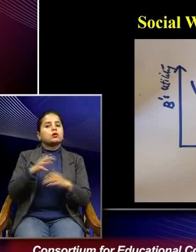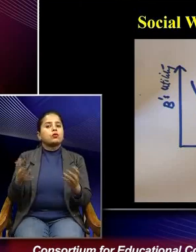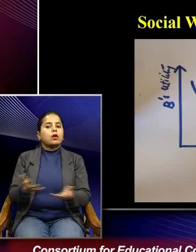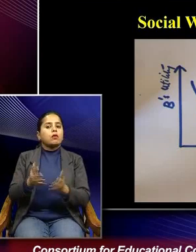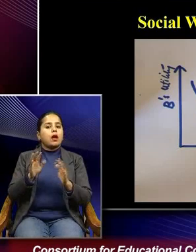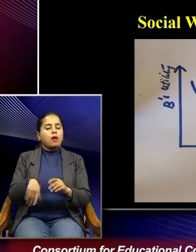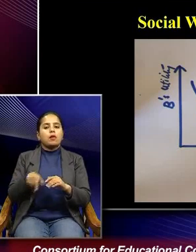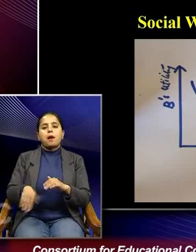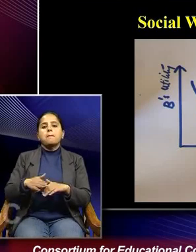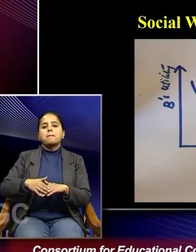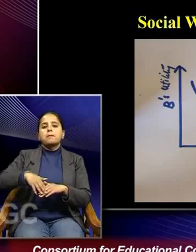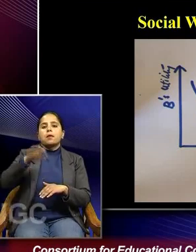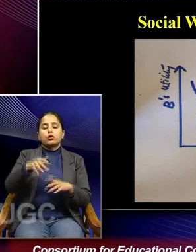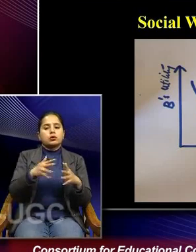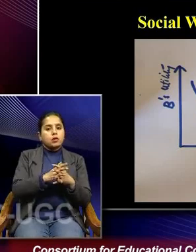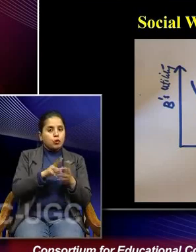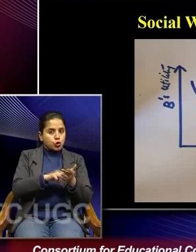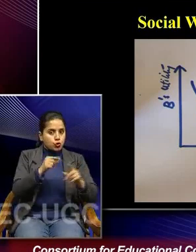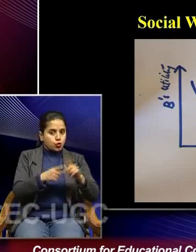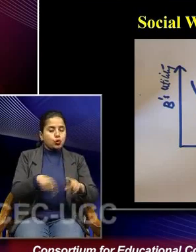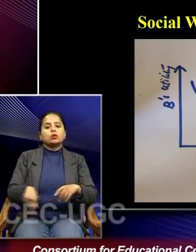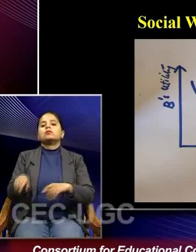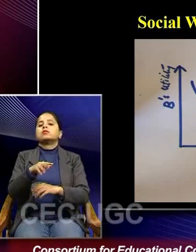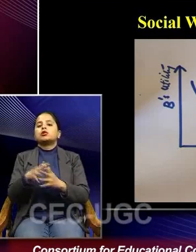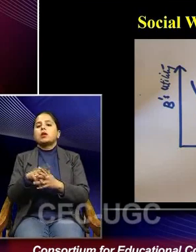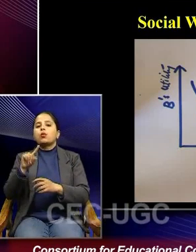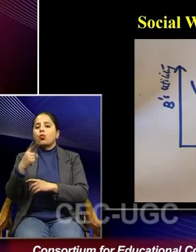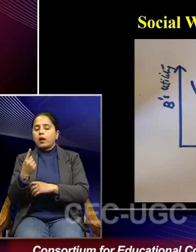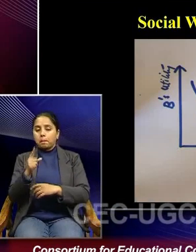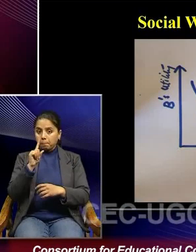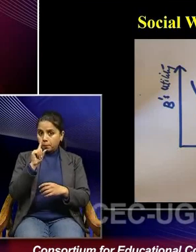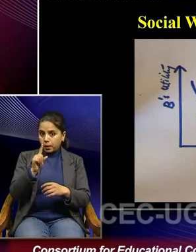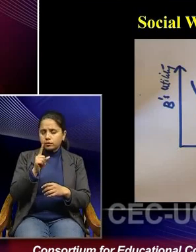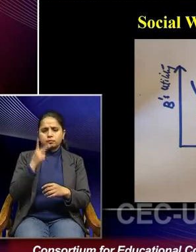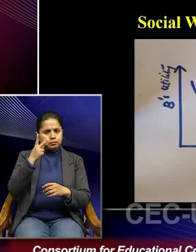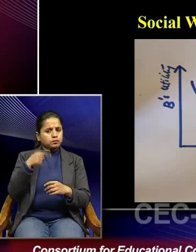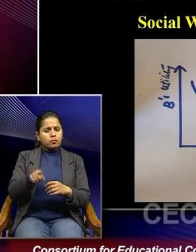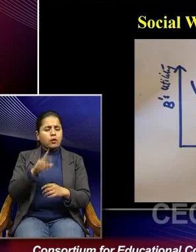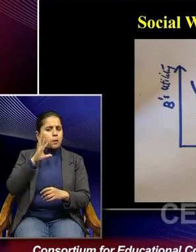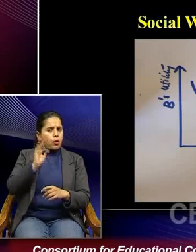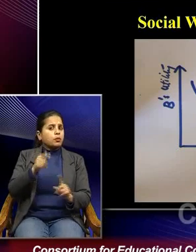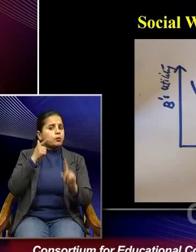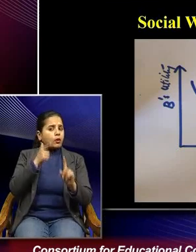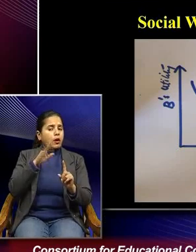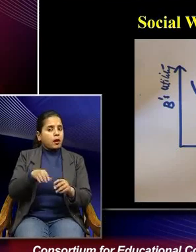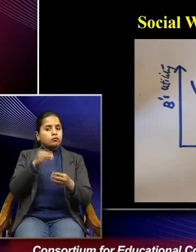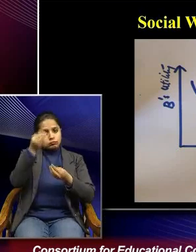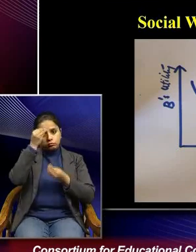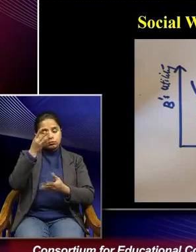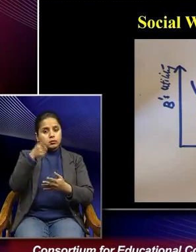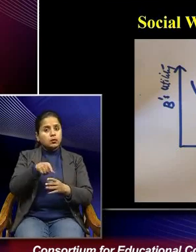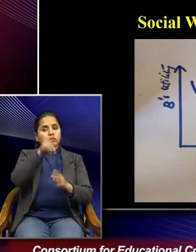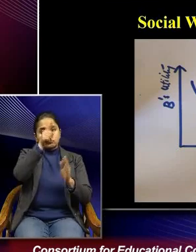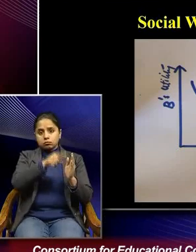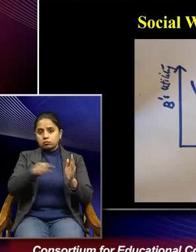increased from W naught to W1. However, a very important point is communicated by this